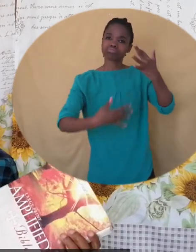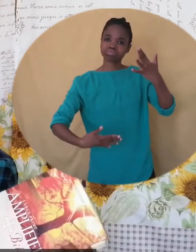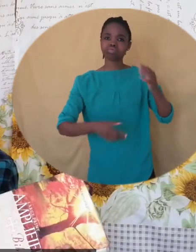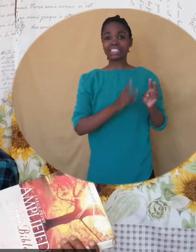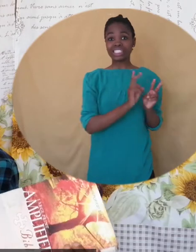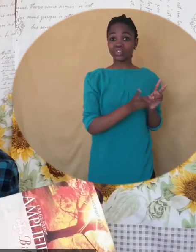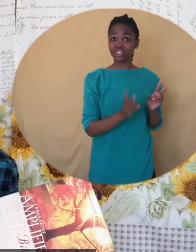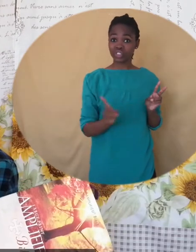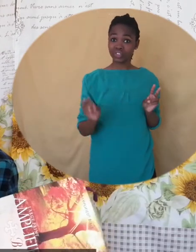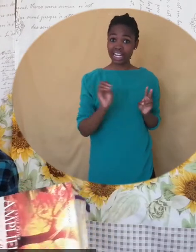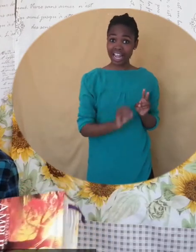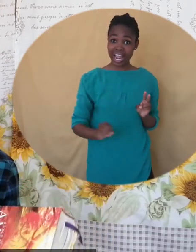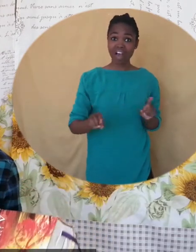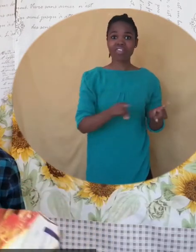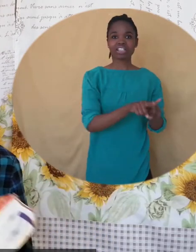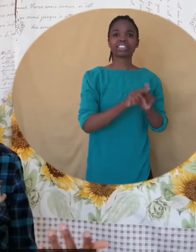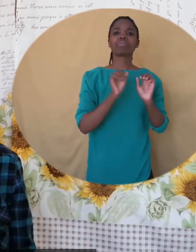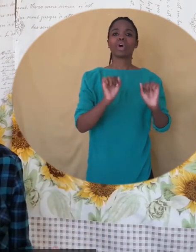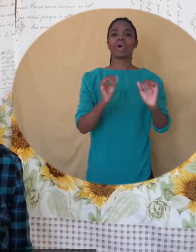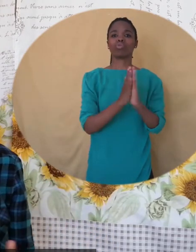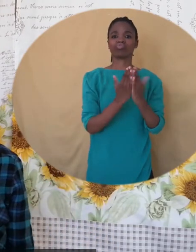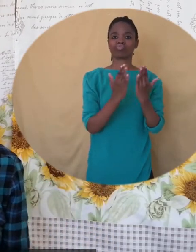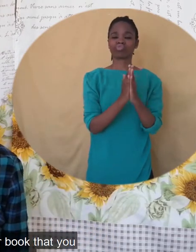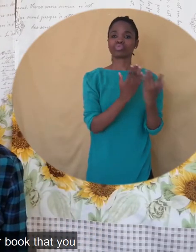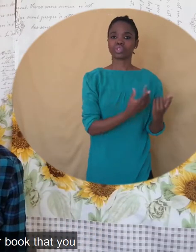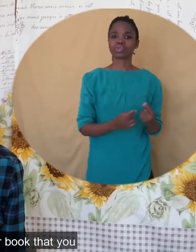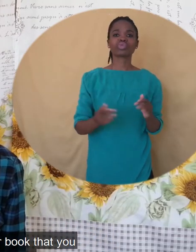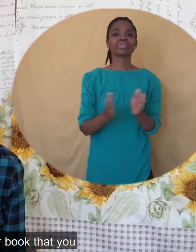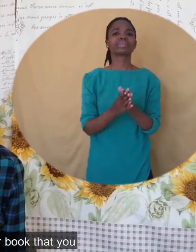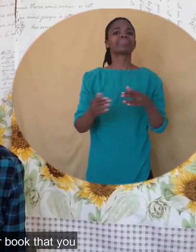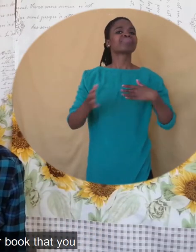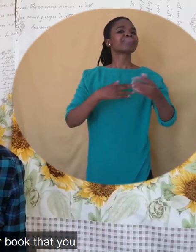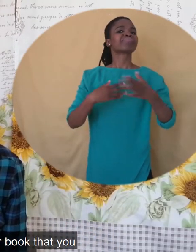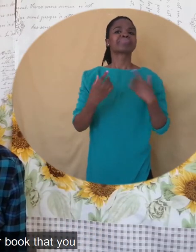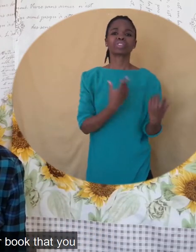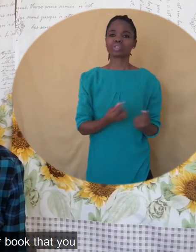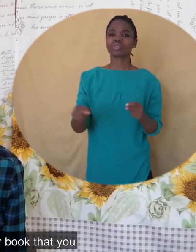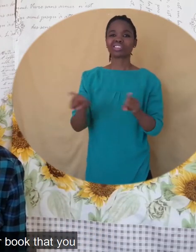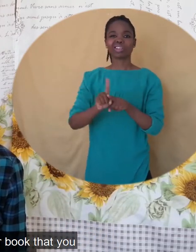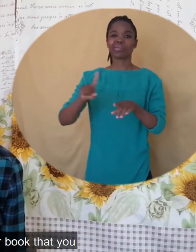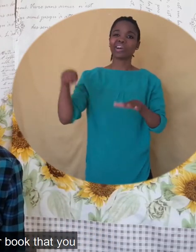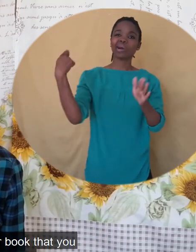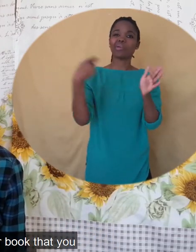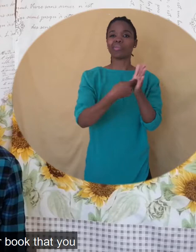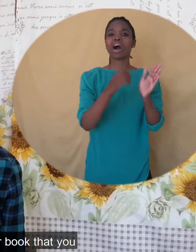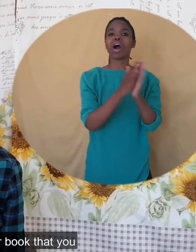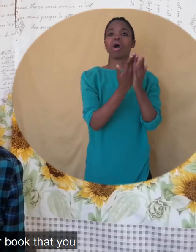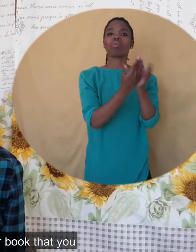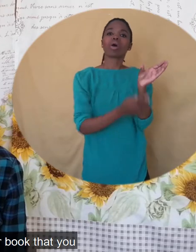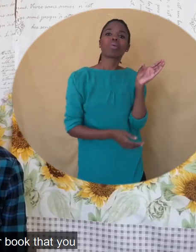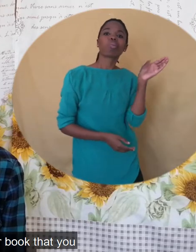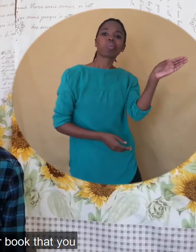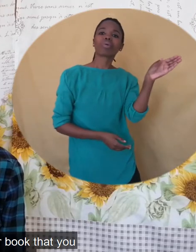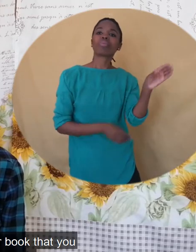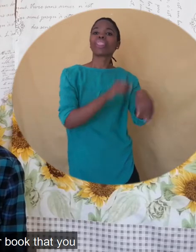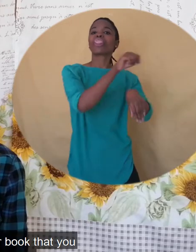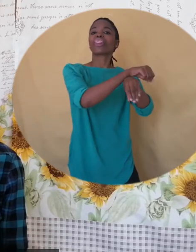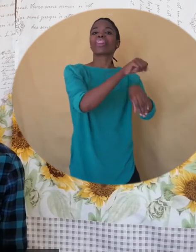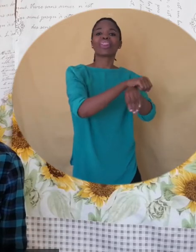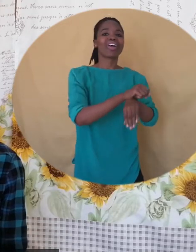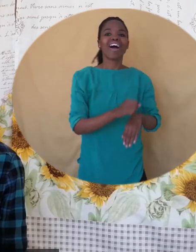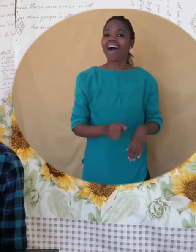Bible. Even though it's a spiritual book or a religious book, I feel like it's not just any other book that you can buy and put on the